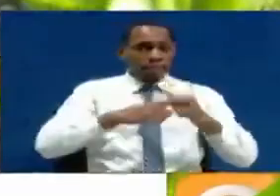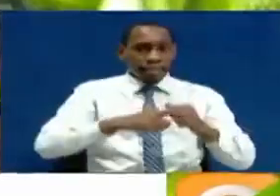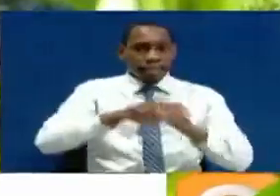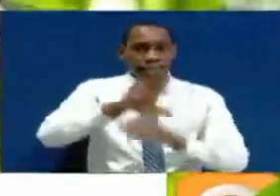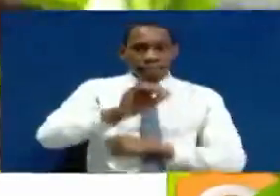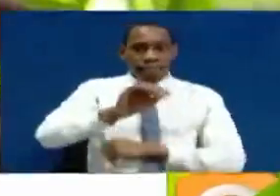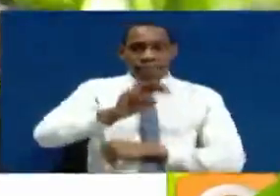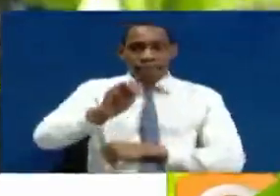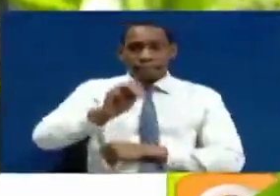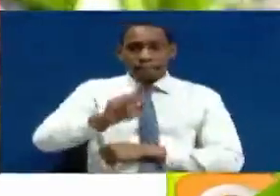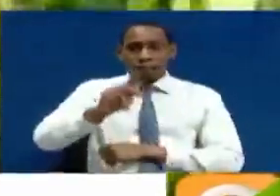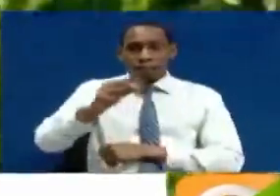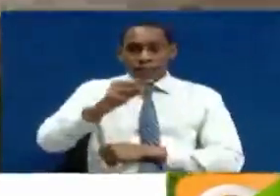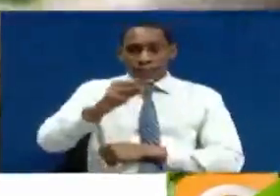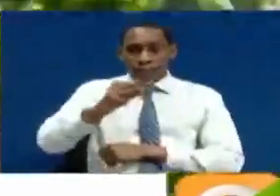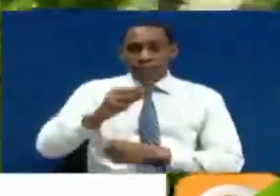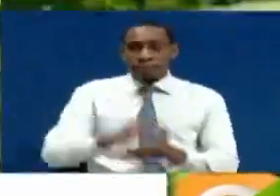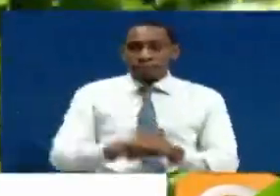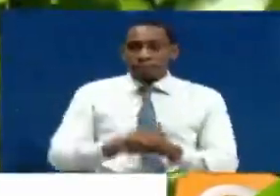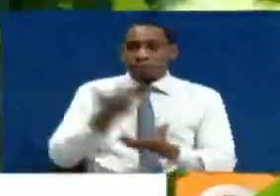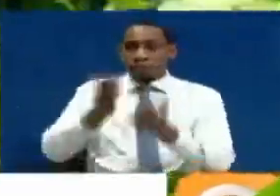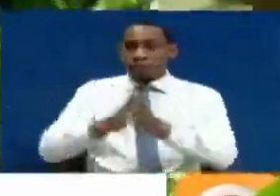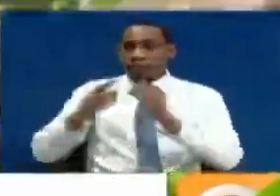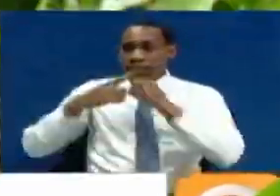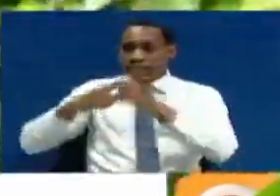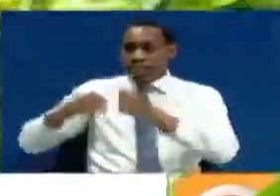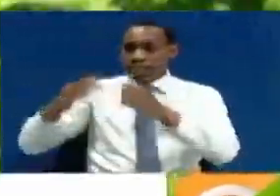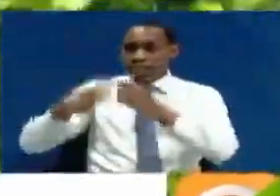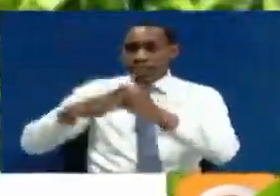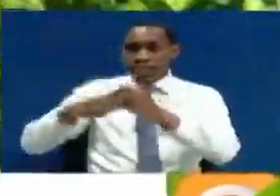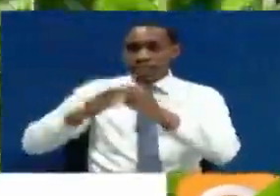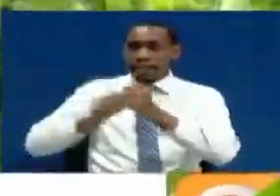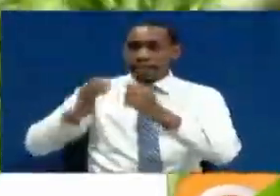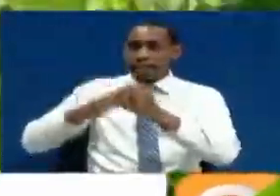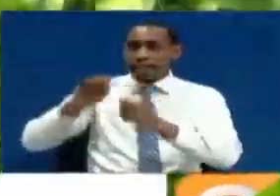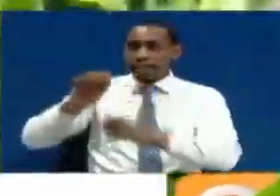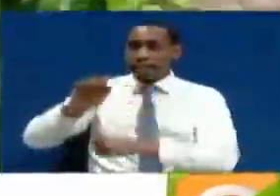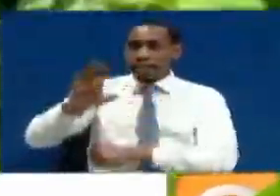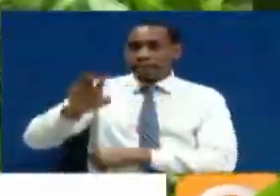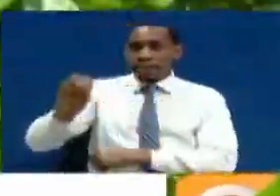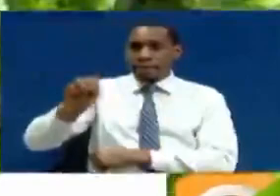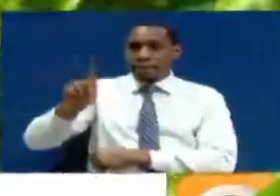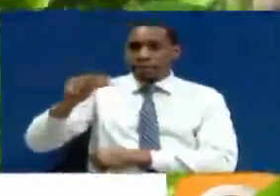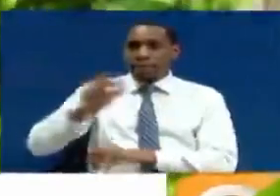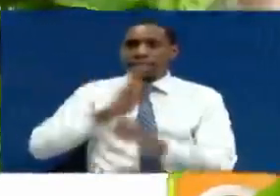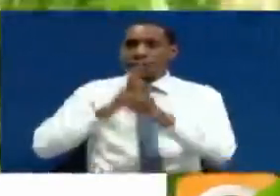615 million kilograms compared to 619.5